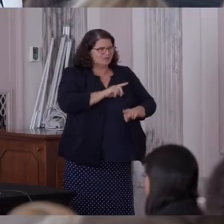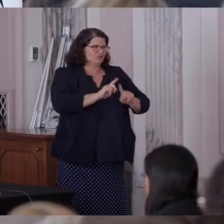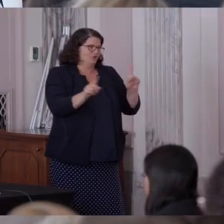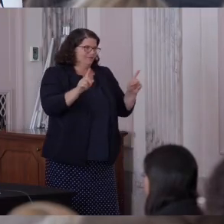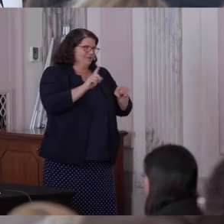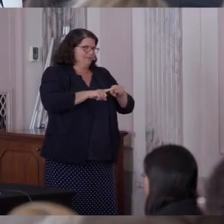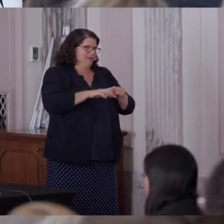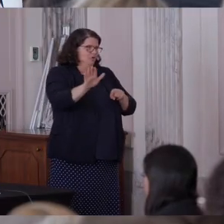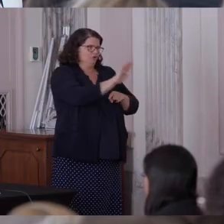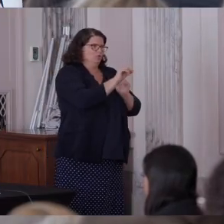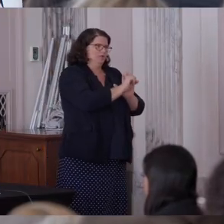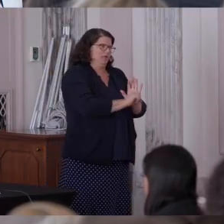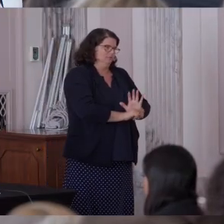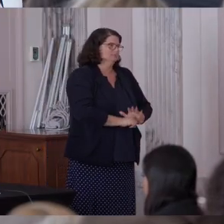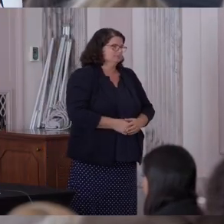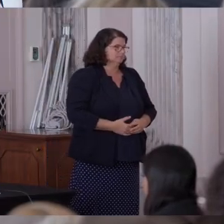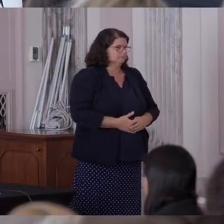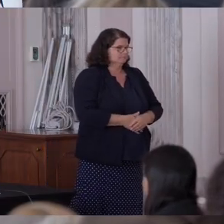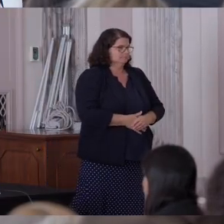state.